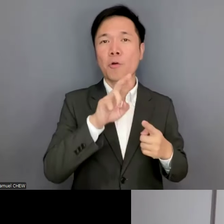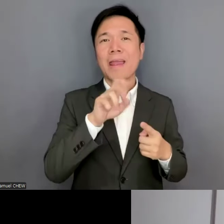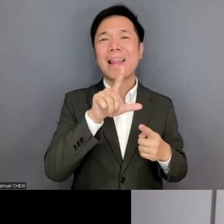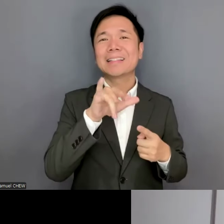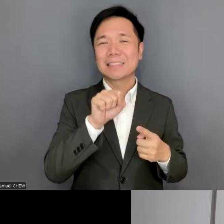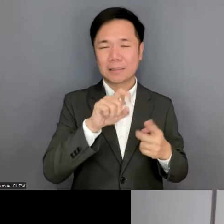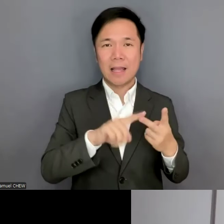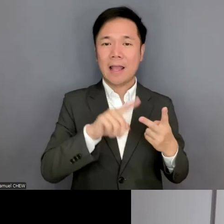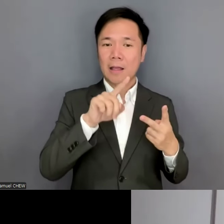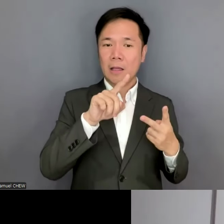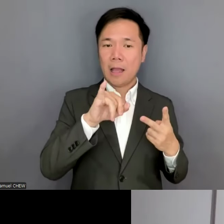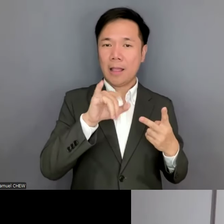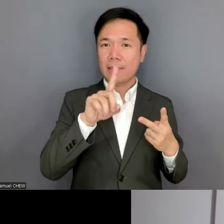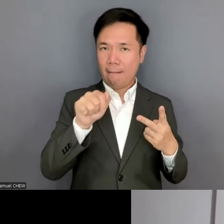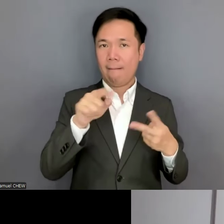IDA,